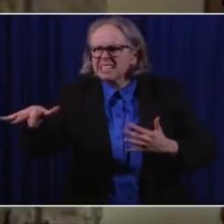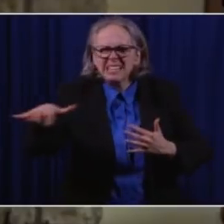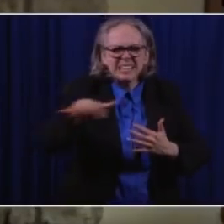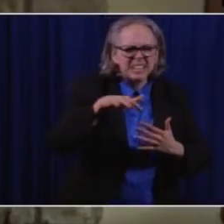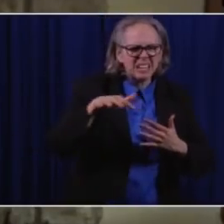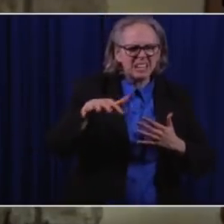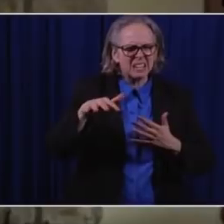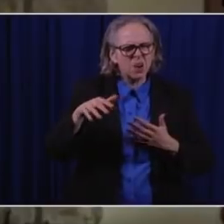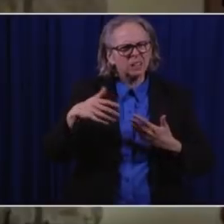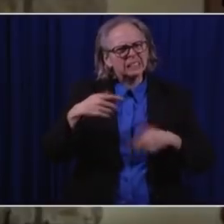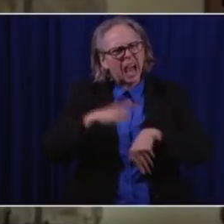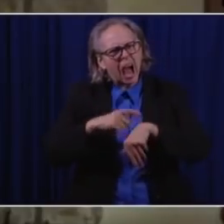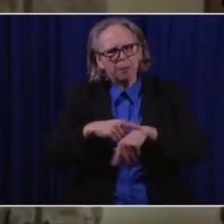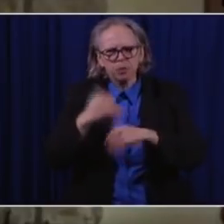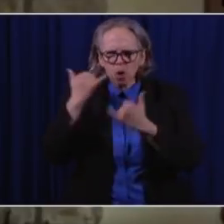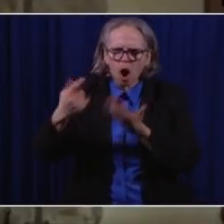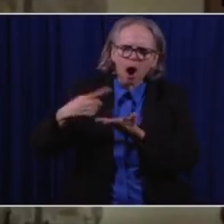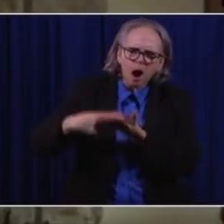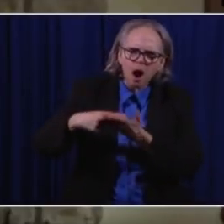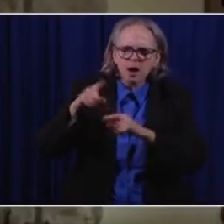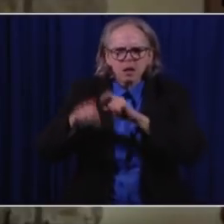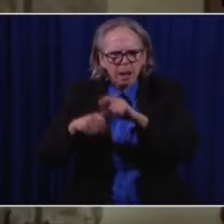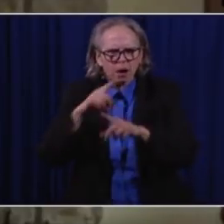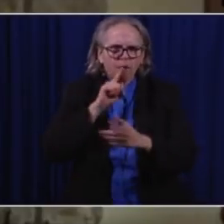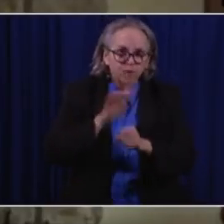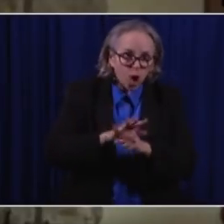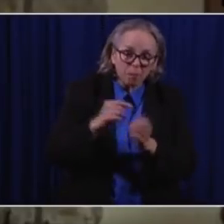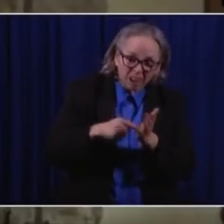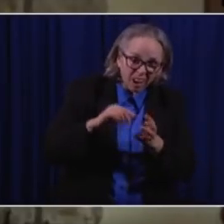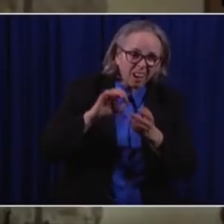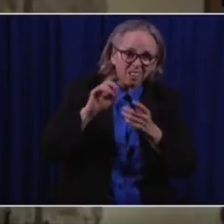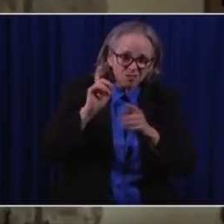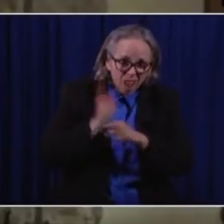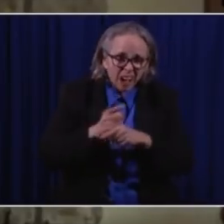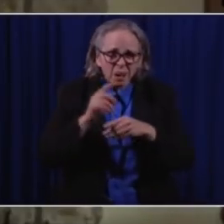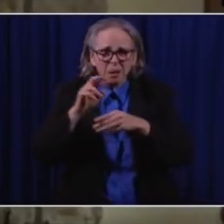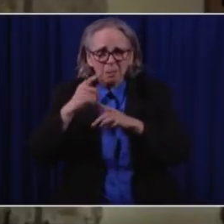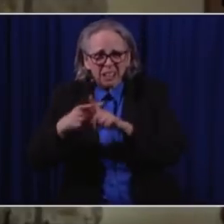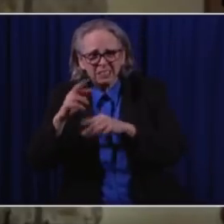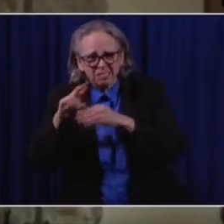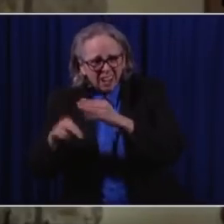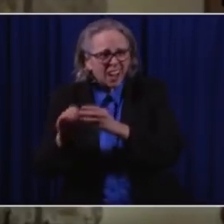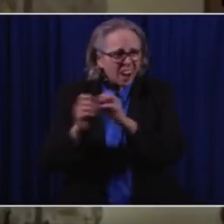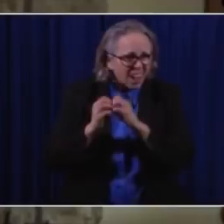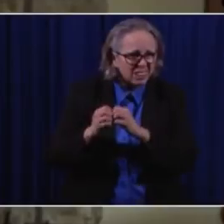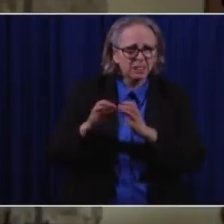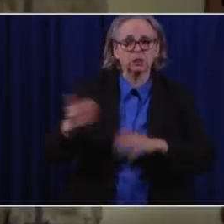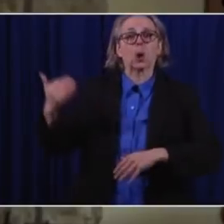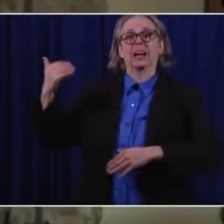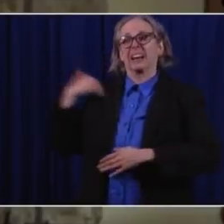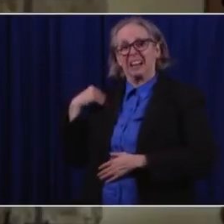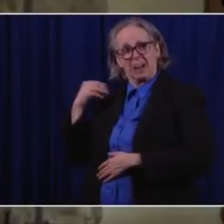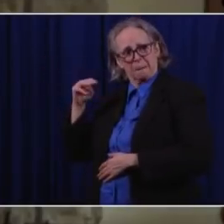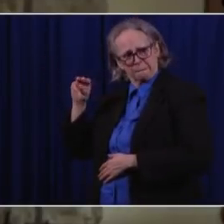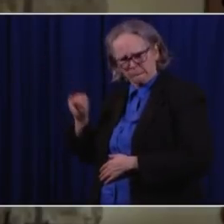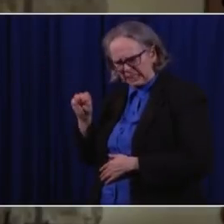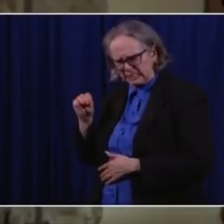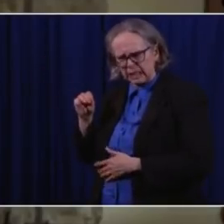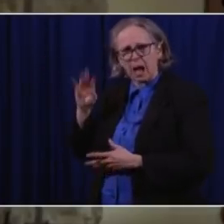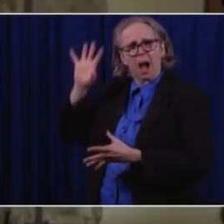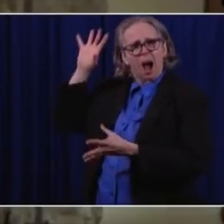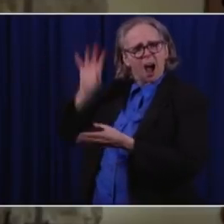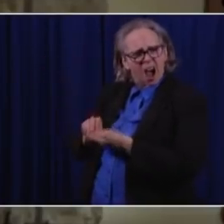Monday with some big effort. But when we hit Monday, we couldn't clear them all. And that as